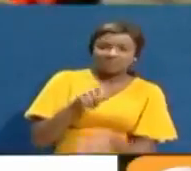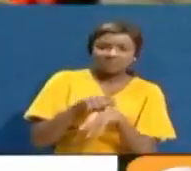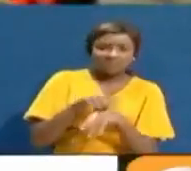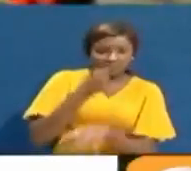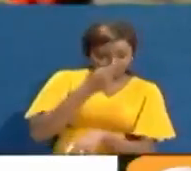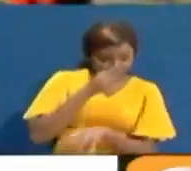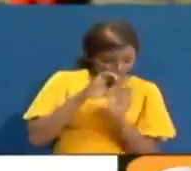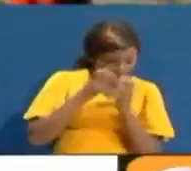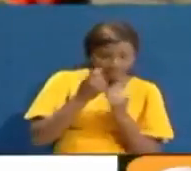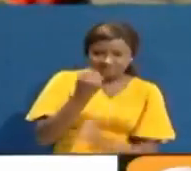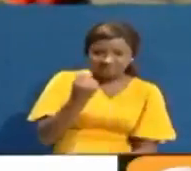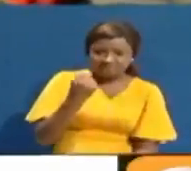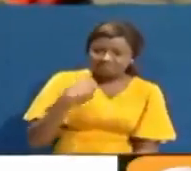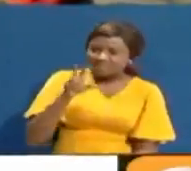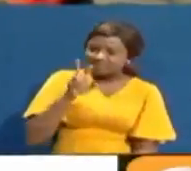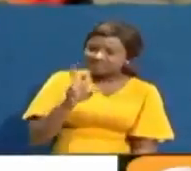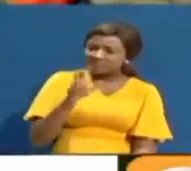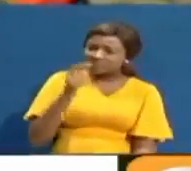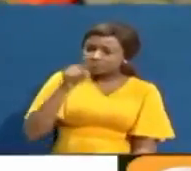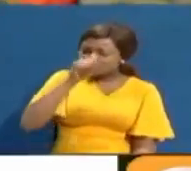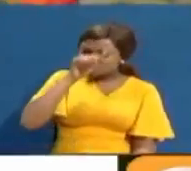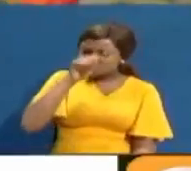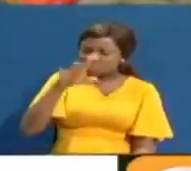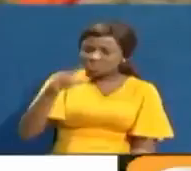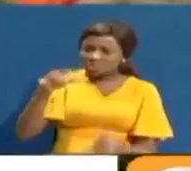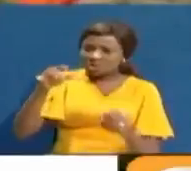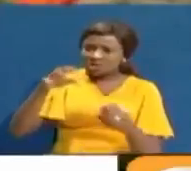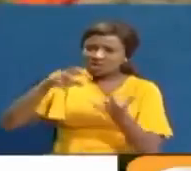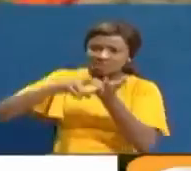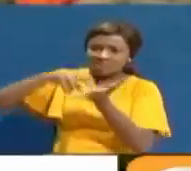I was in standard 5. And I said, okay,